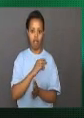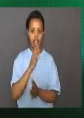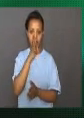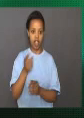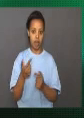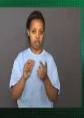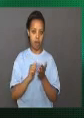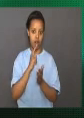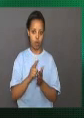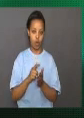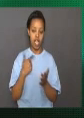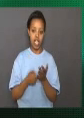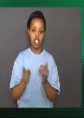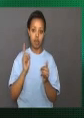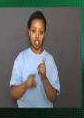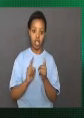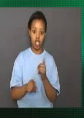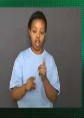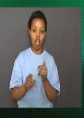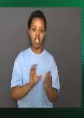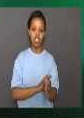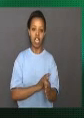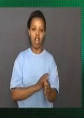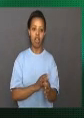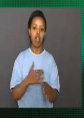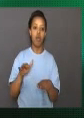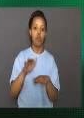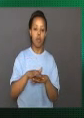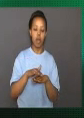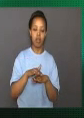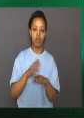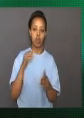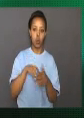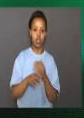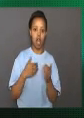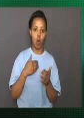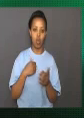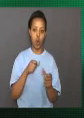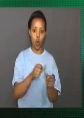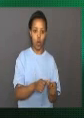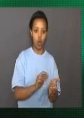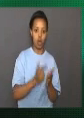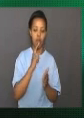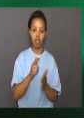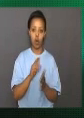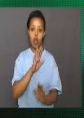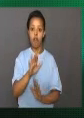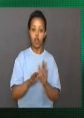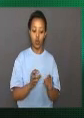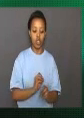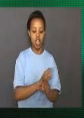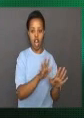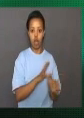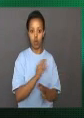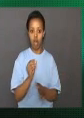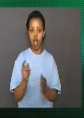last step, host cell membrane is lysed and phages are released